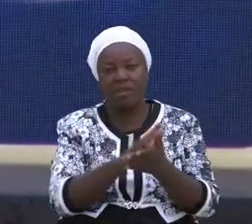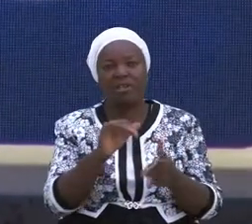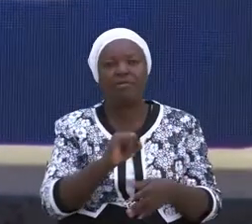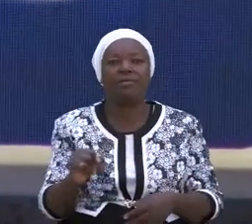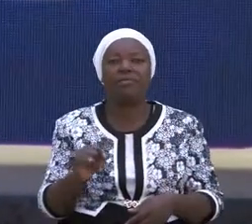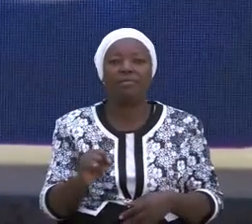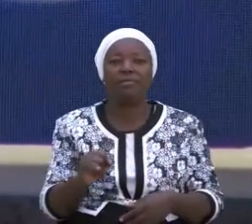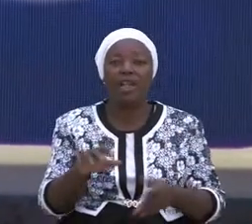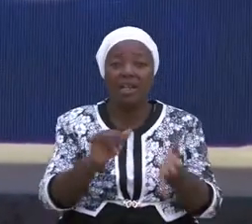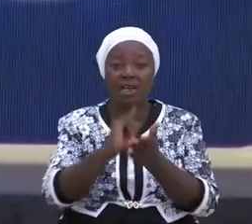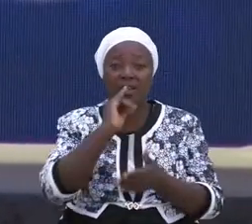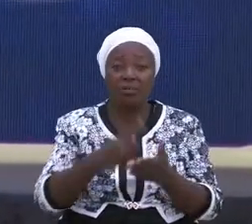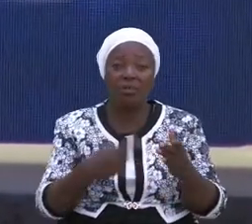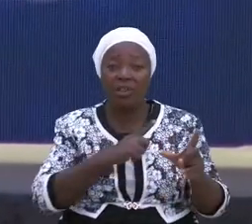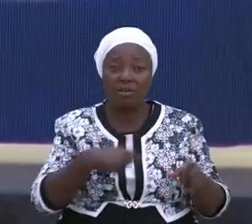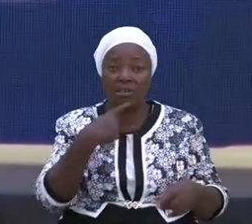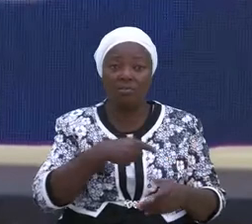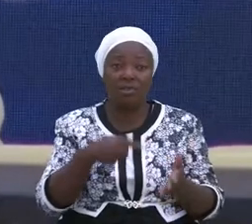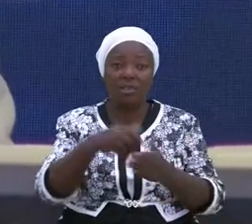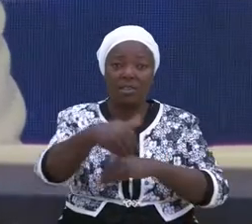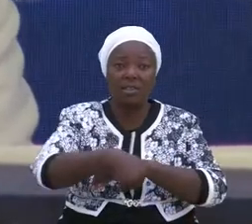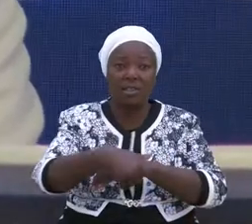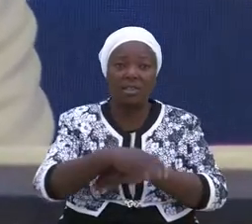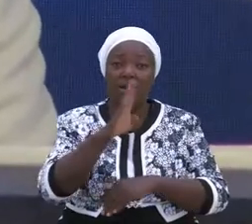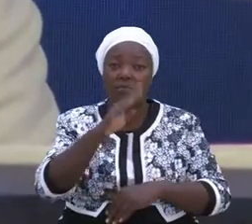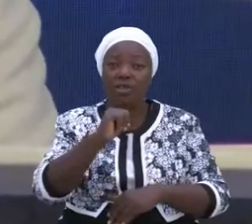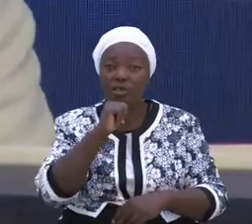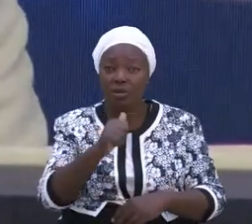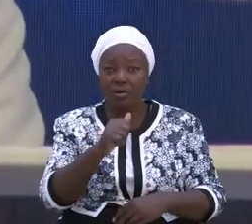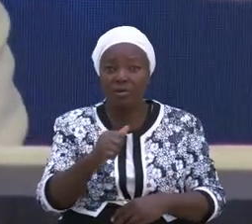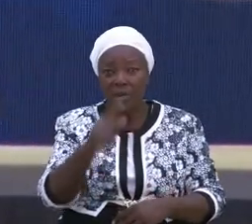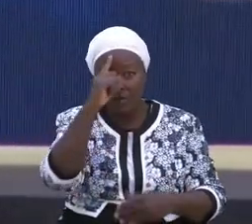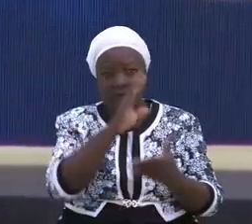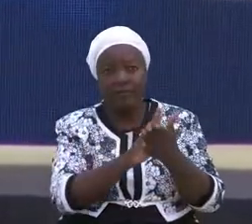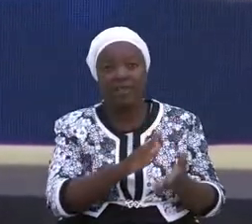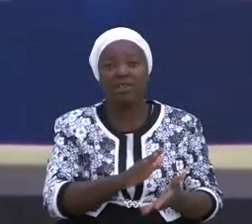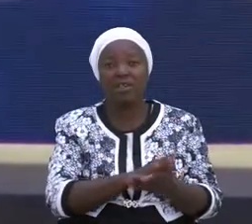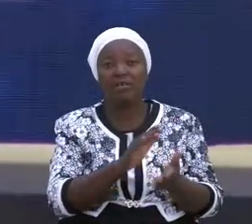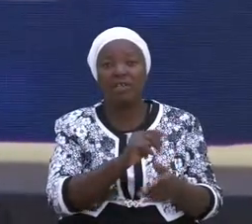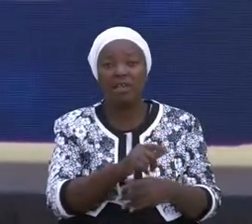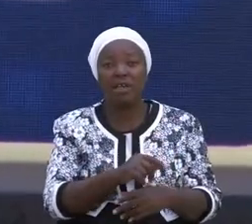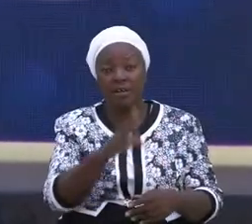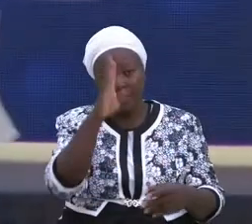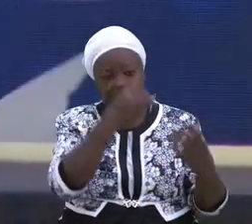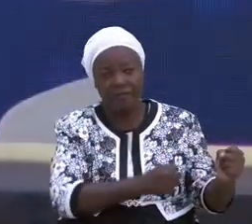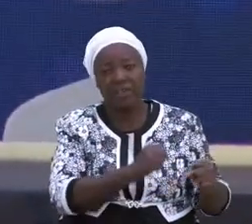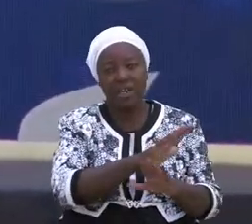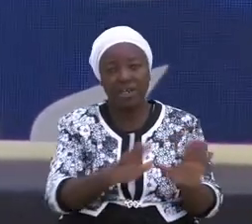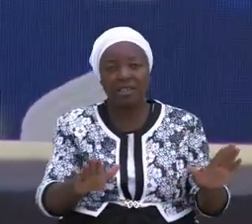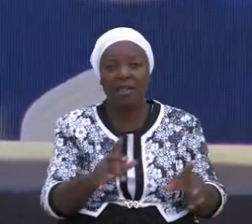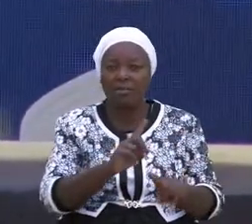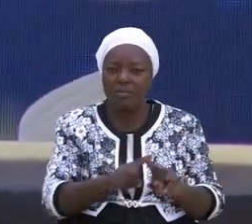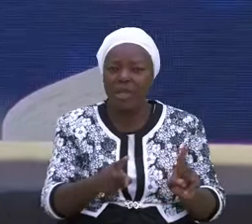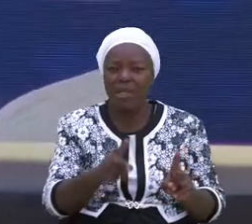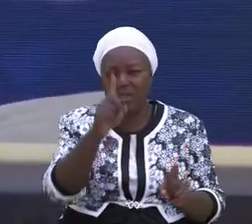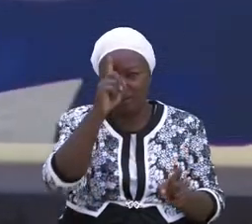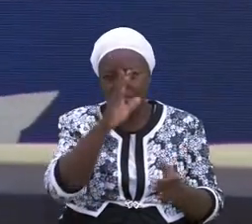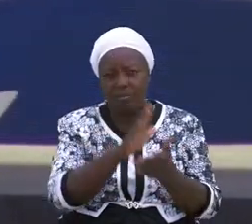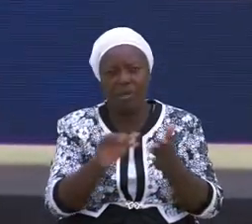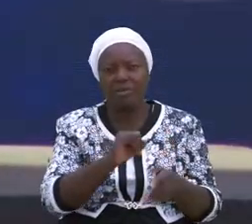is telling you tonight. Be not faithless, but believing. That's